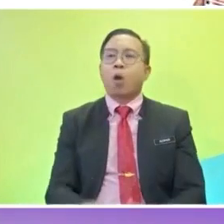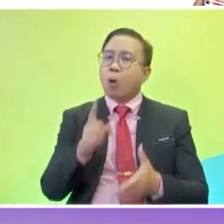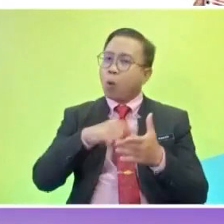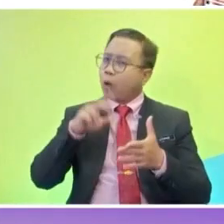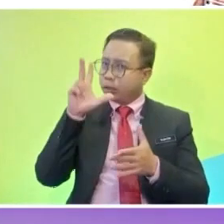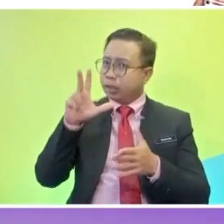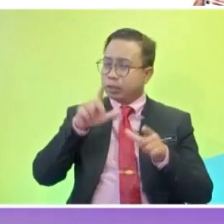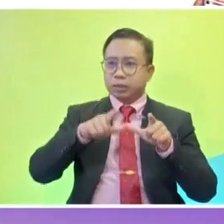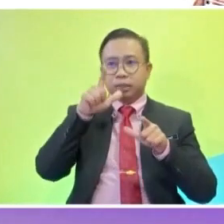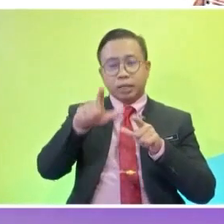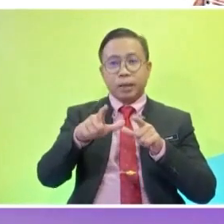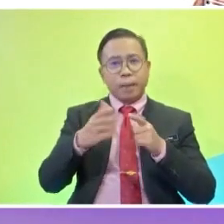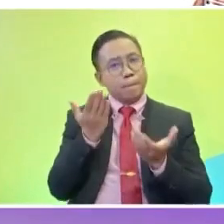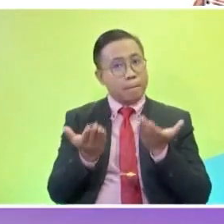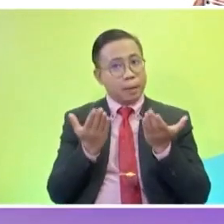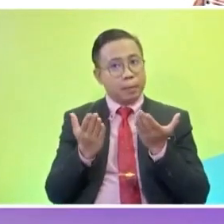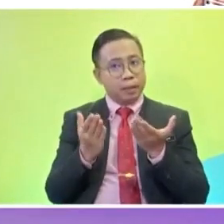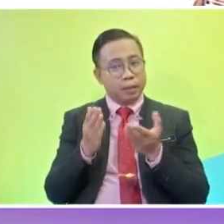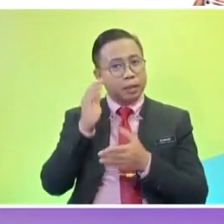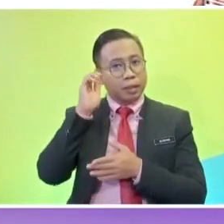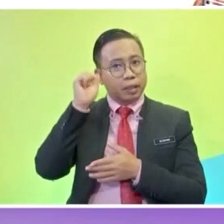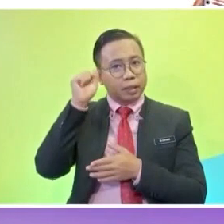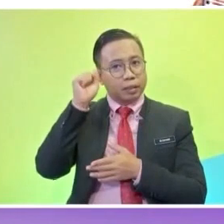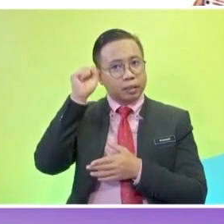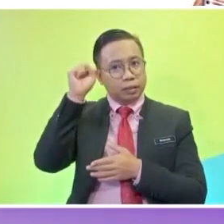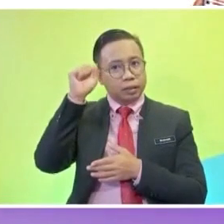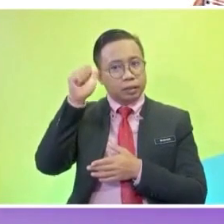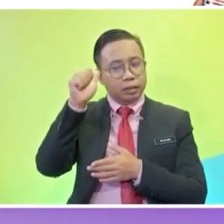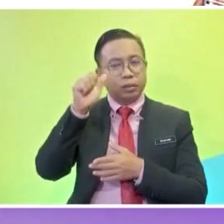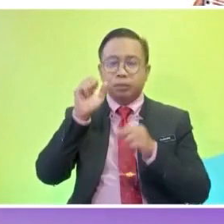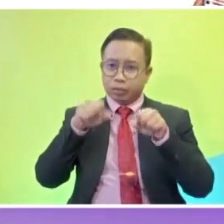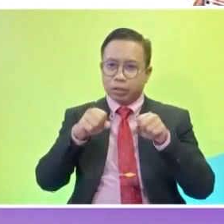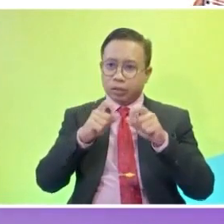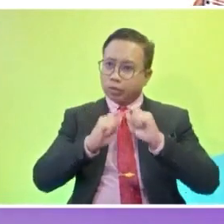the third step? Maybe Anselm, can you try this one, Anselm? The third step.